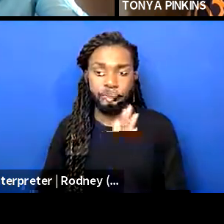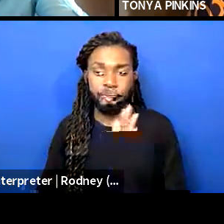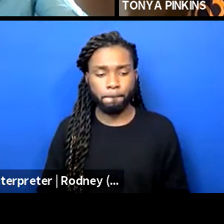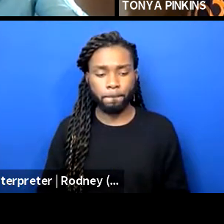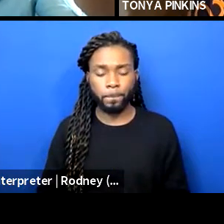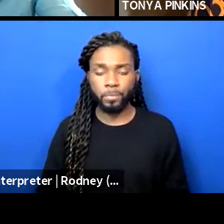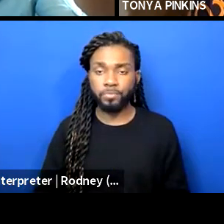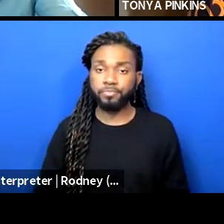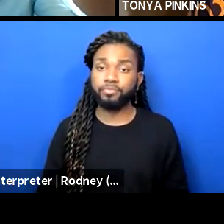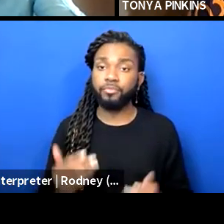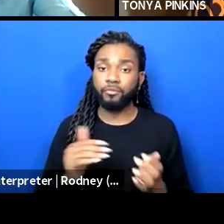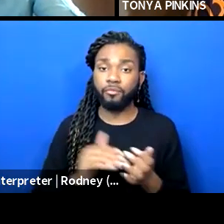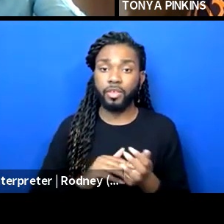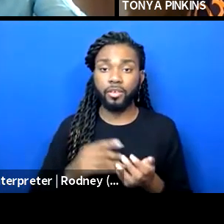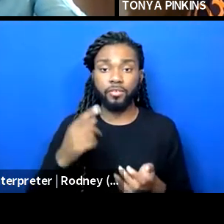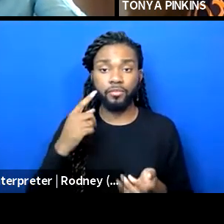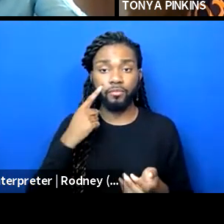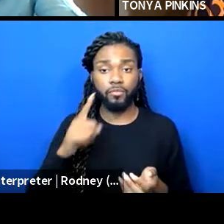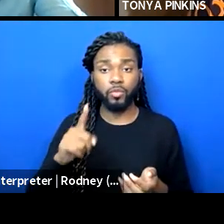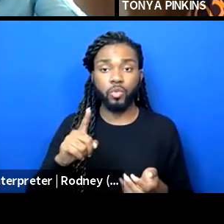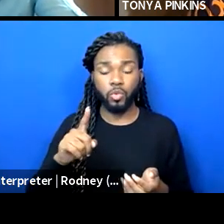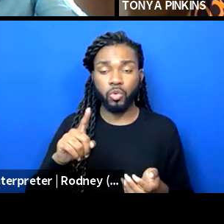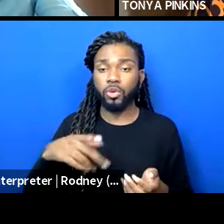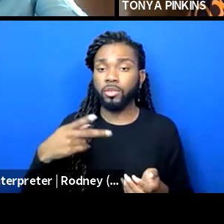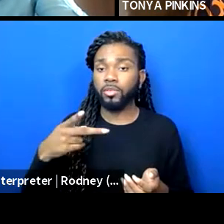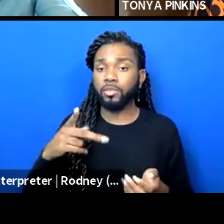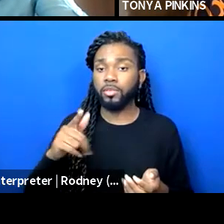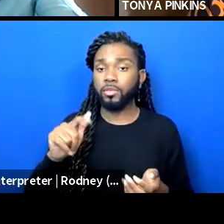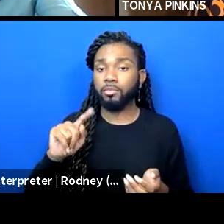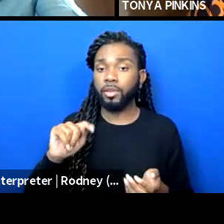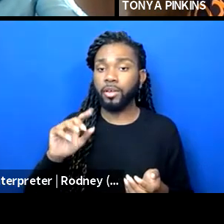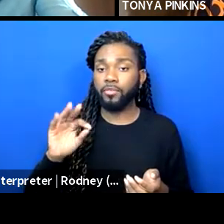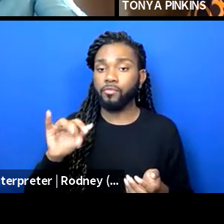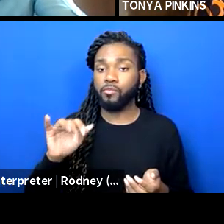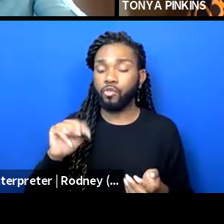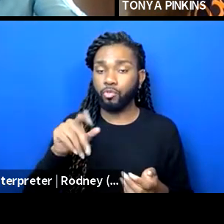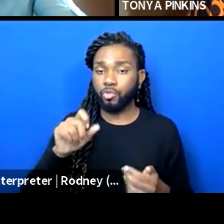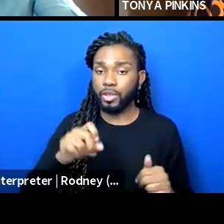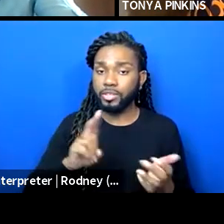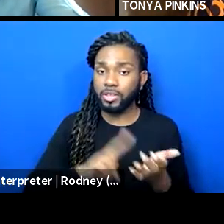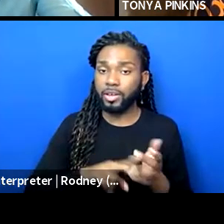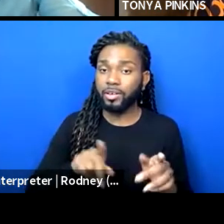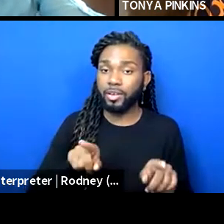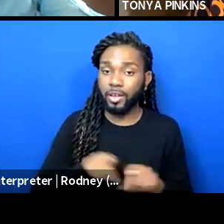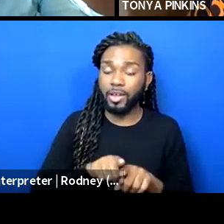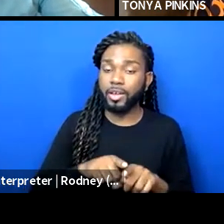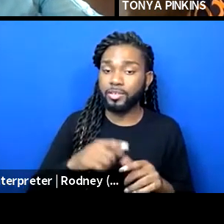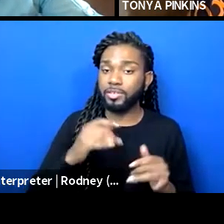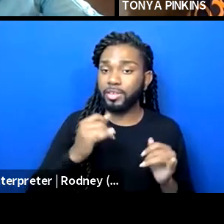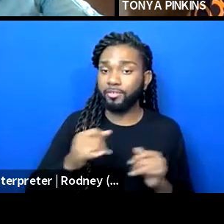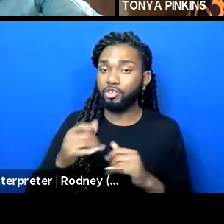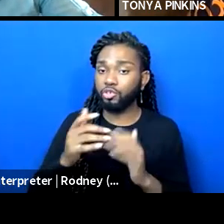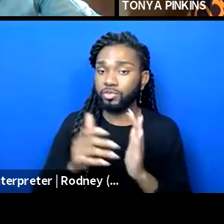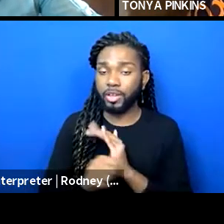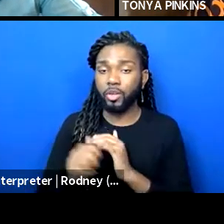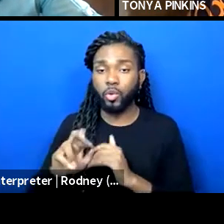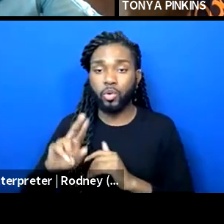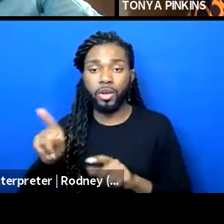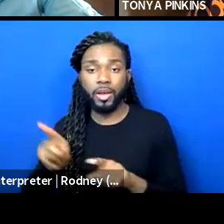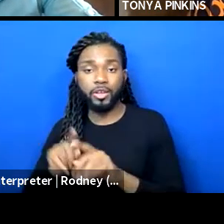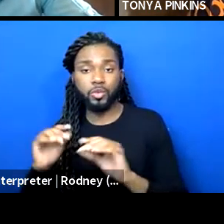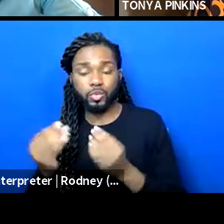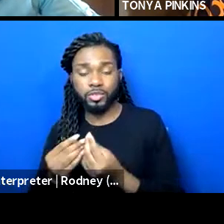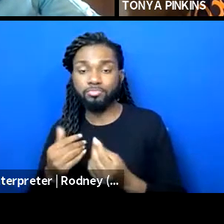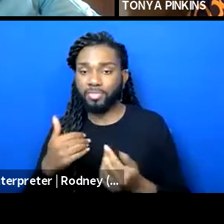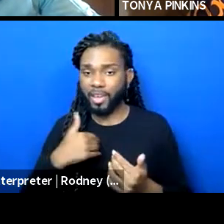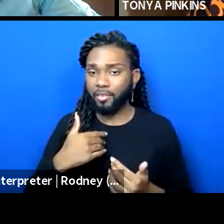Again, on the platform, you can sign up as an individual talent or as an organization. I have a profile as an individual talent as